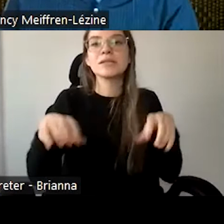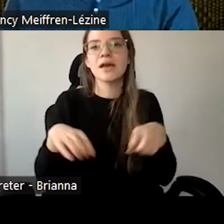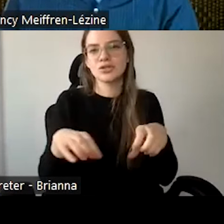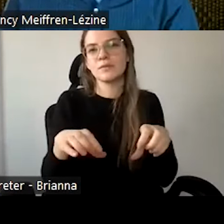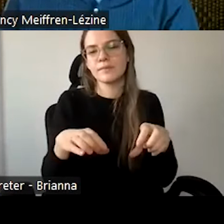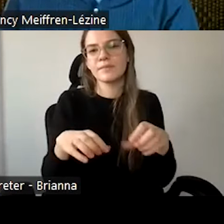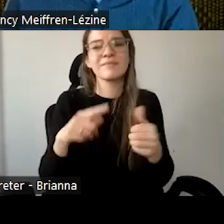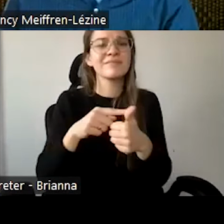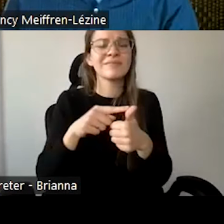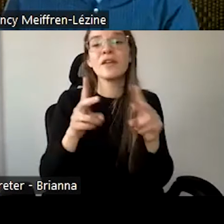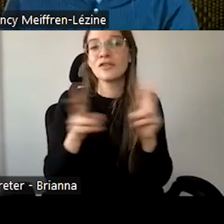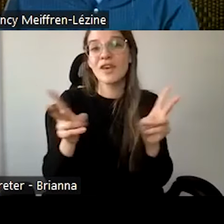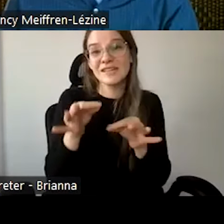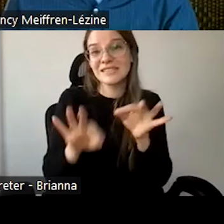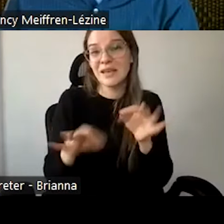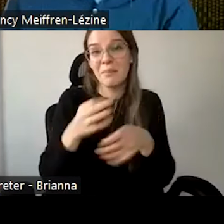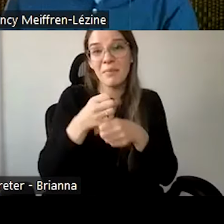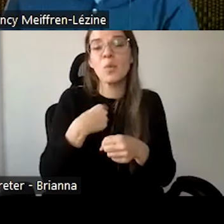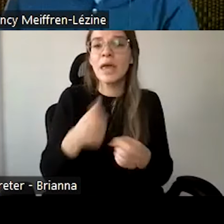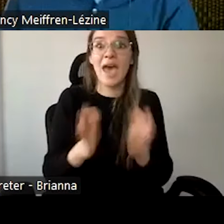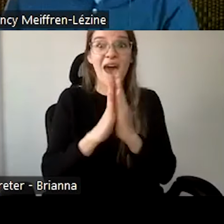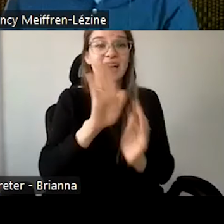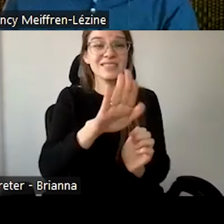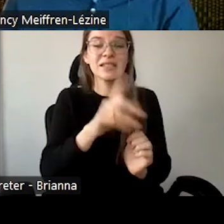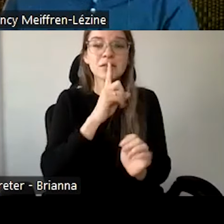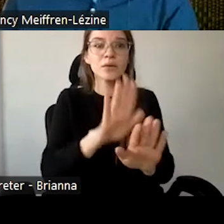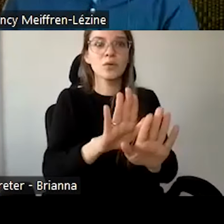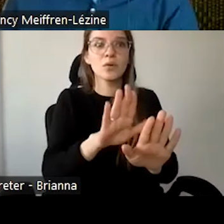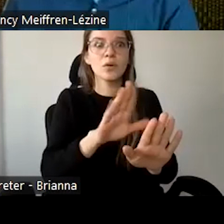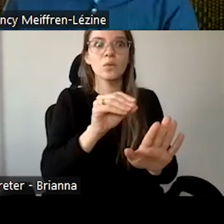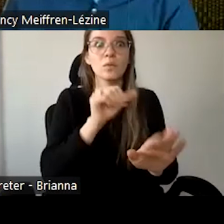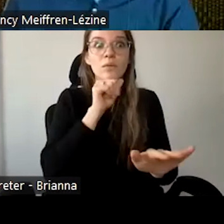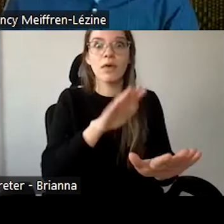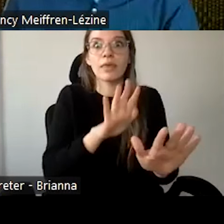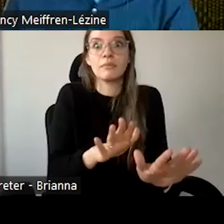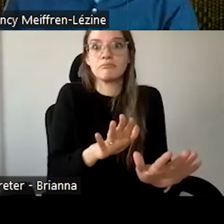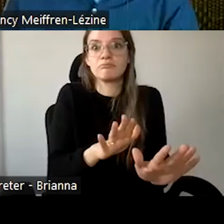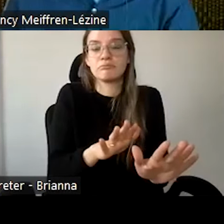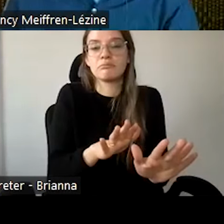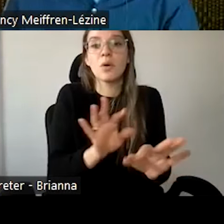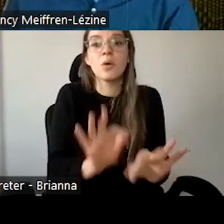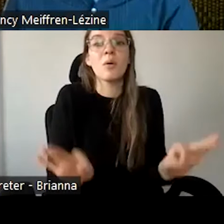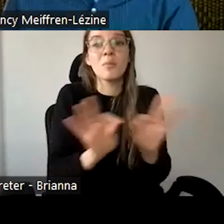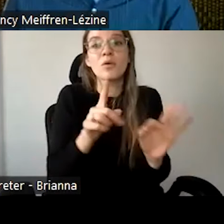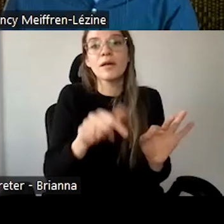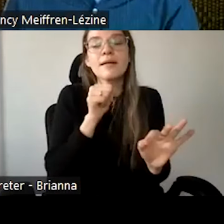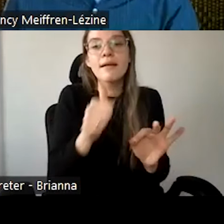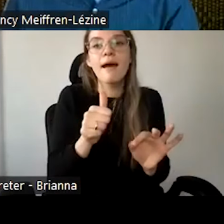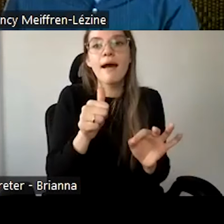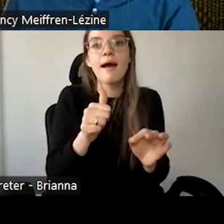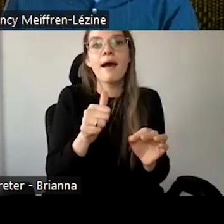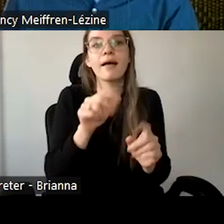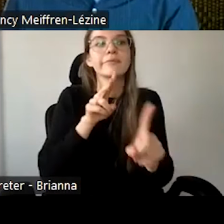very simple thing that we can ask somebody to do, is to just not do anything. As long as they are not taking any behavior,